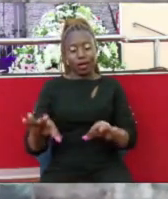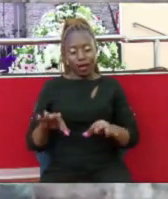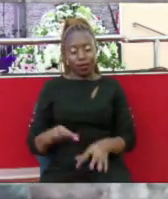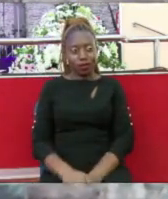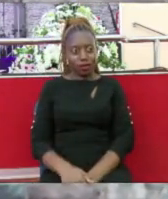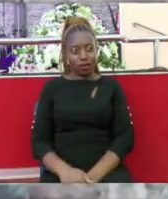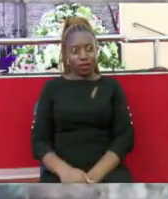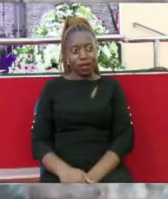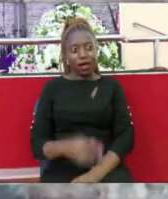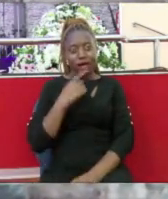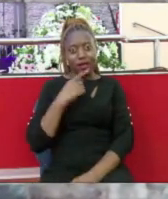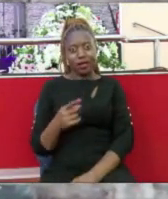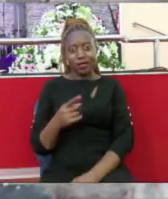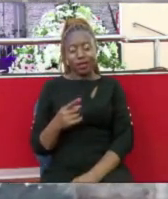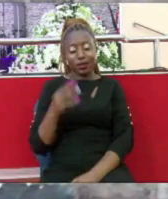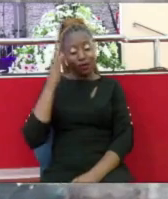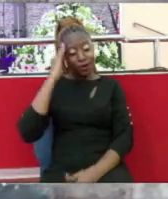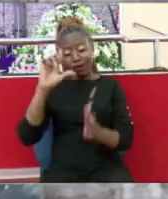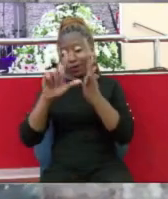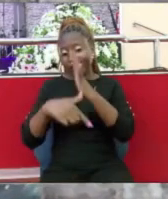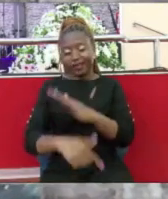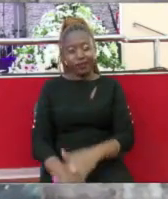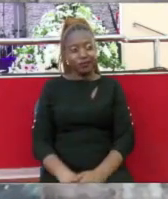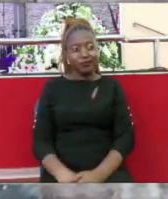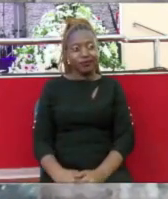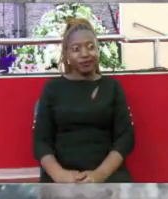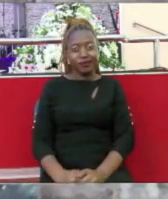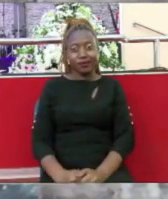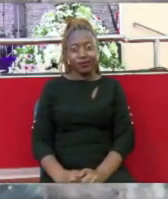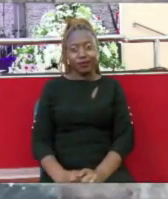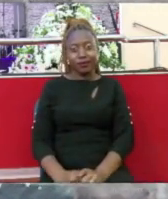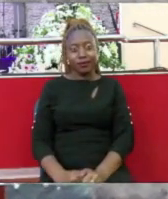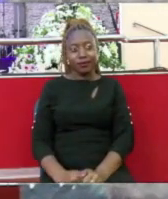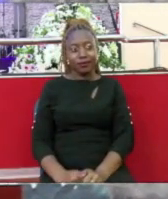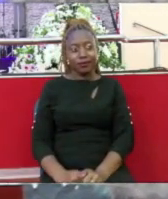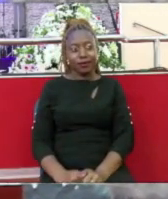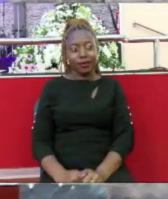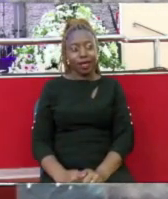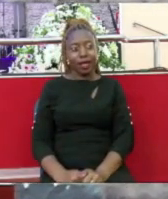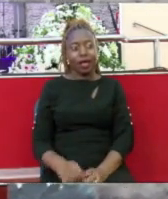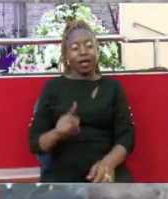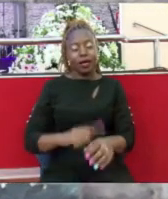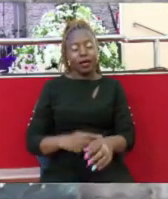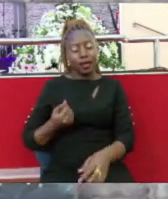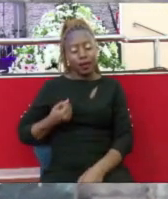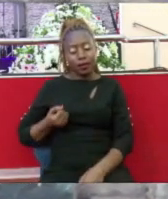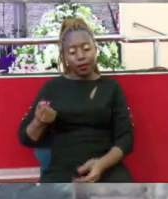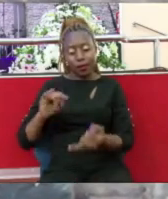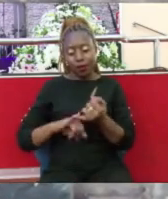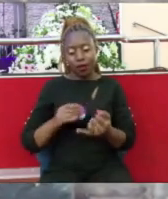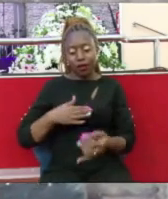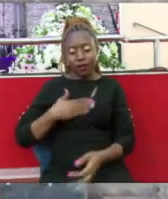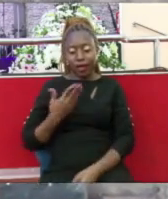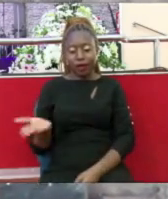said, tutajua tukiendelea. Tutajua tukiendelea. She was on leave. When she went back to work, alikuwa likizoni wakati